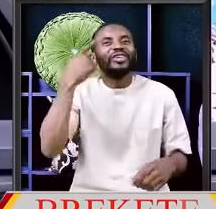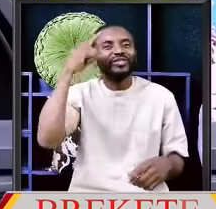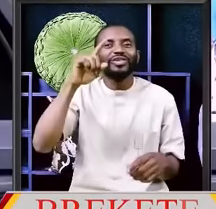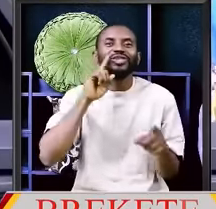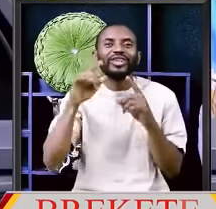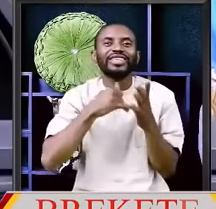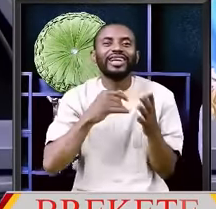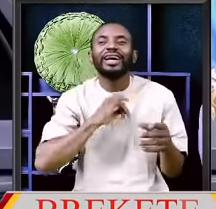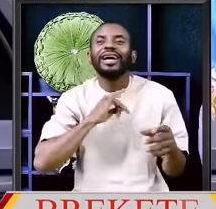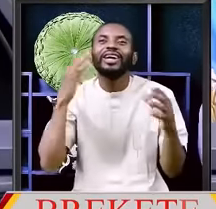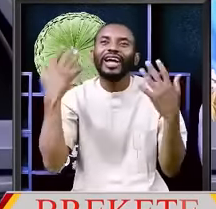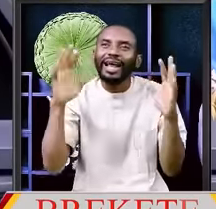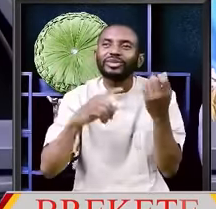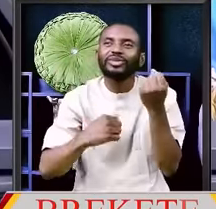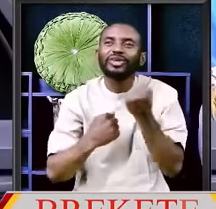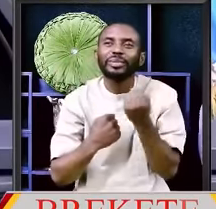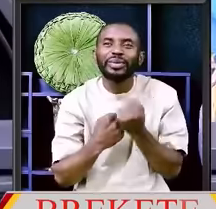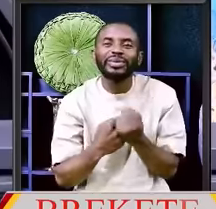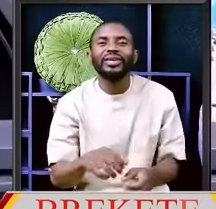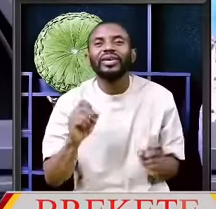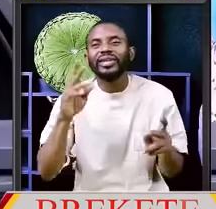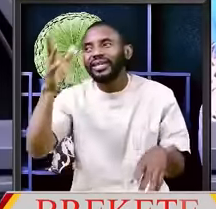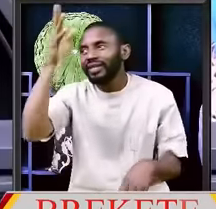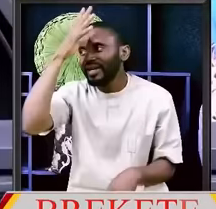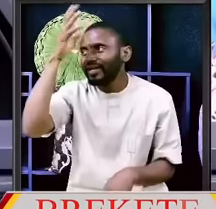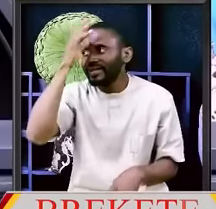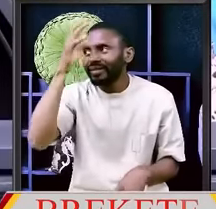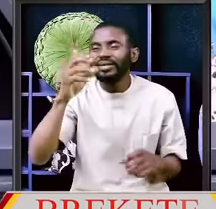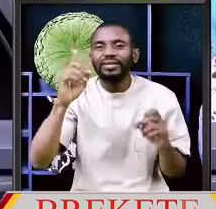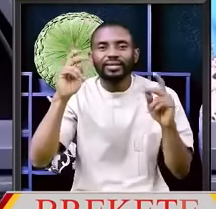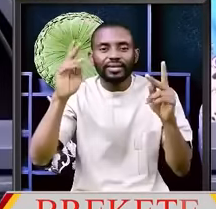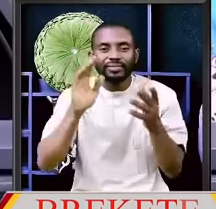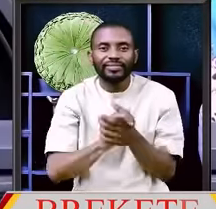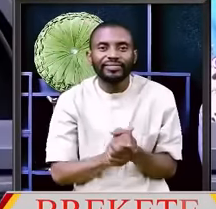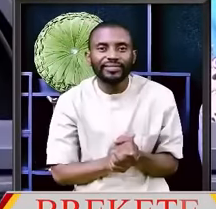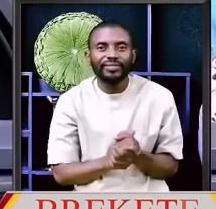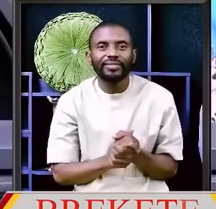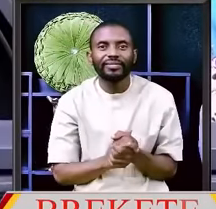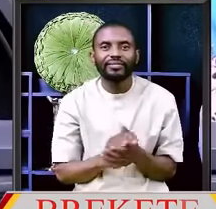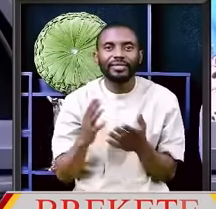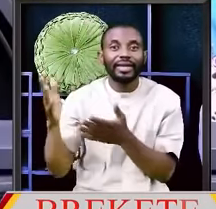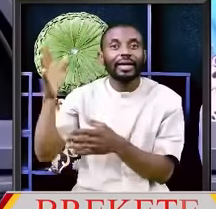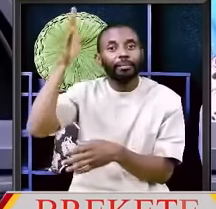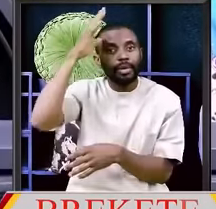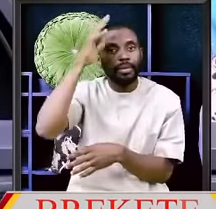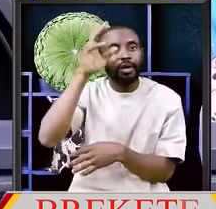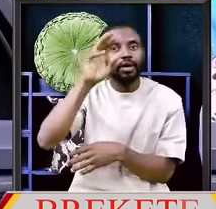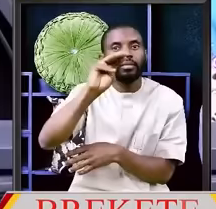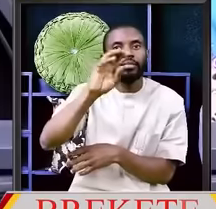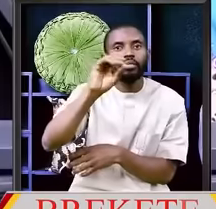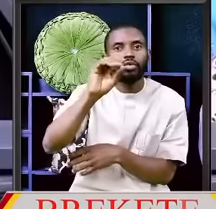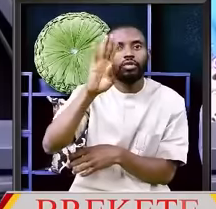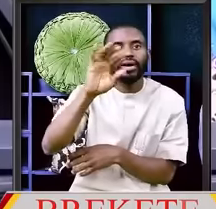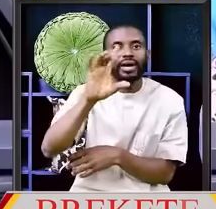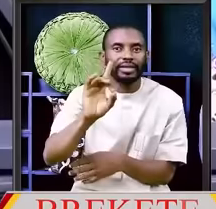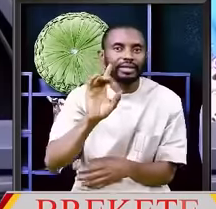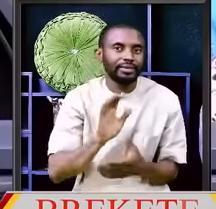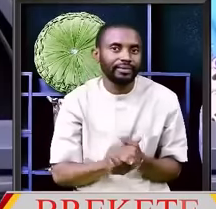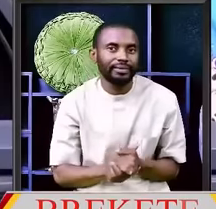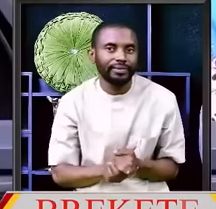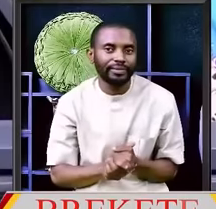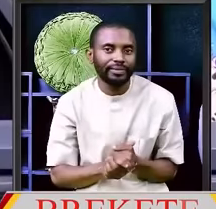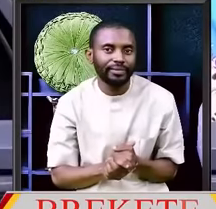it. Okay, daddy. So, now, over to you, sir. Kinto tesiwaju mo dupe lowo